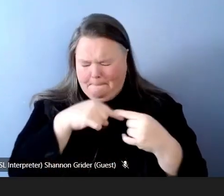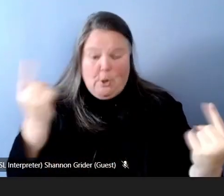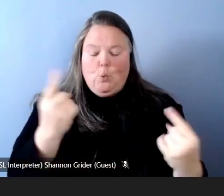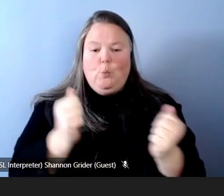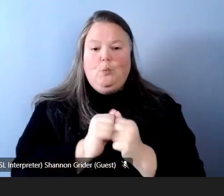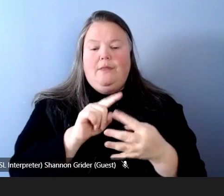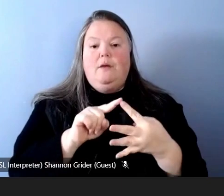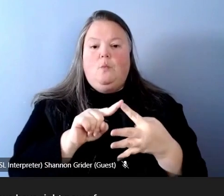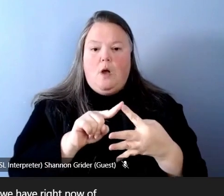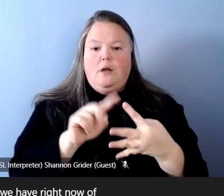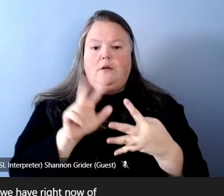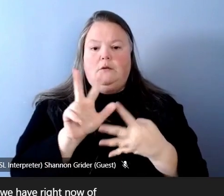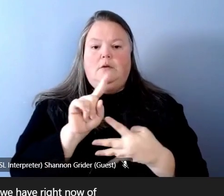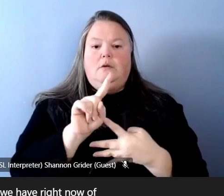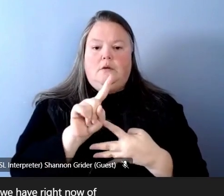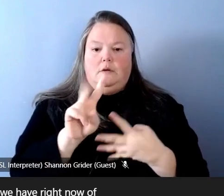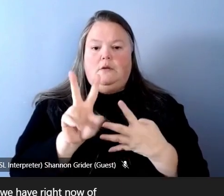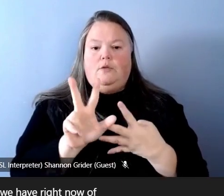7?